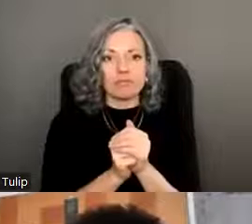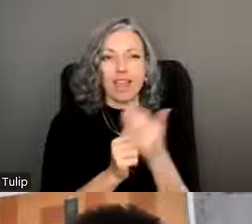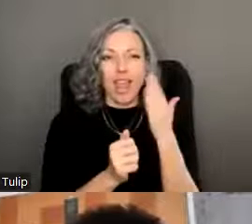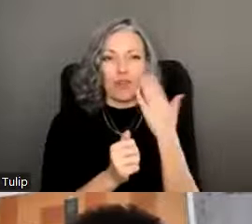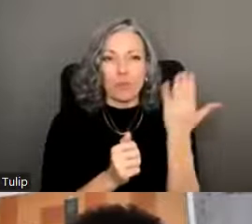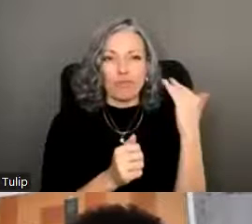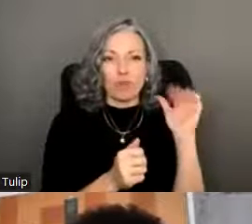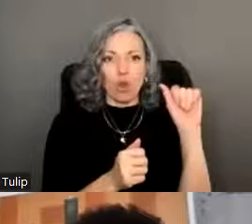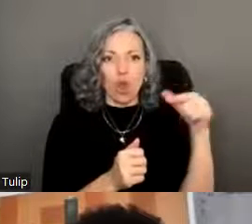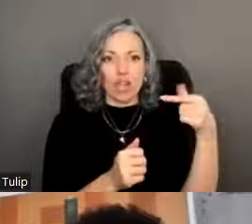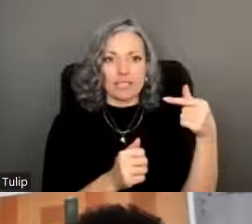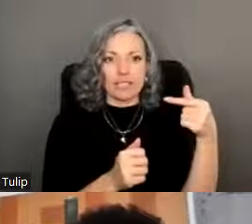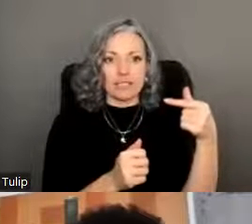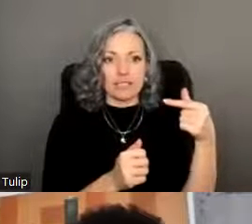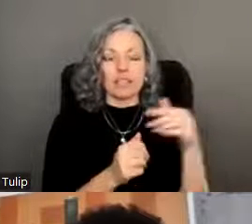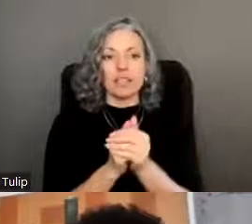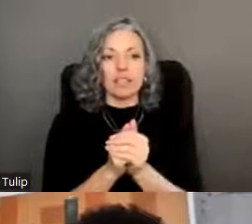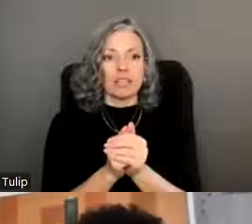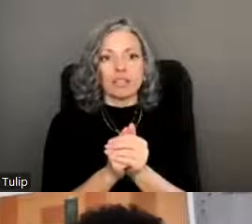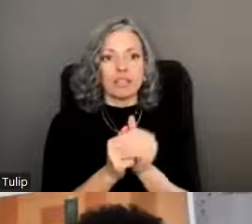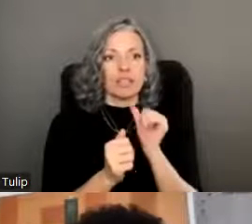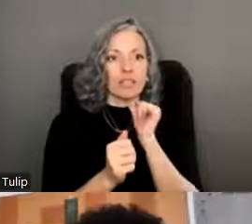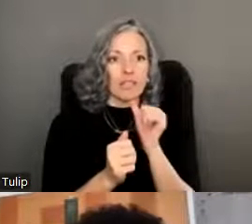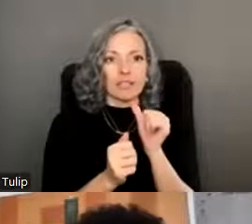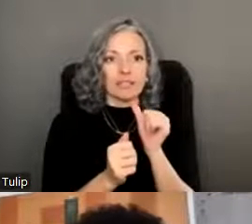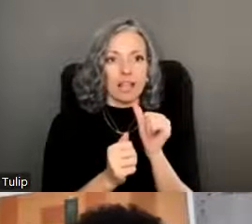in August. And so it's not basically